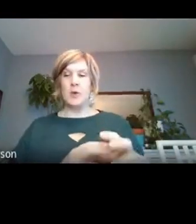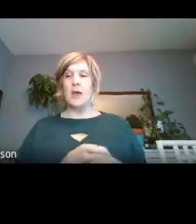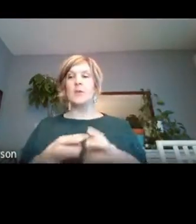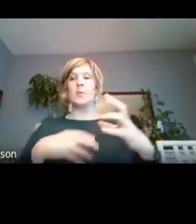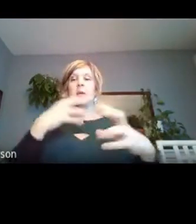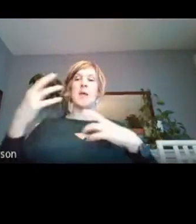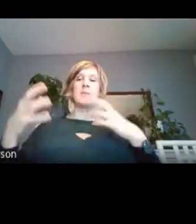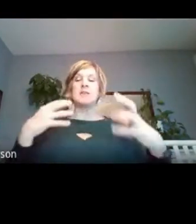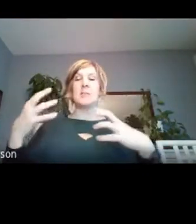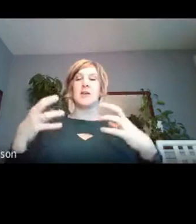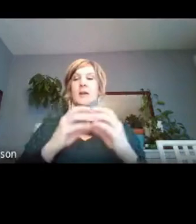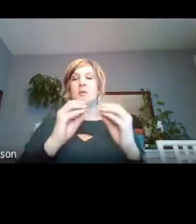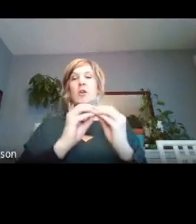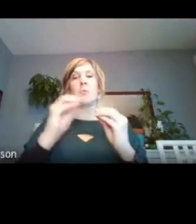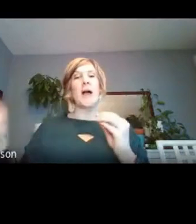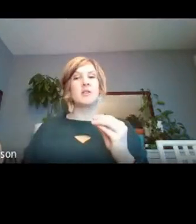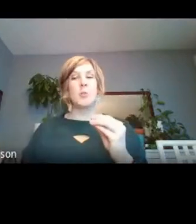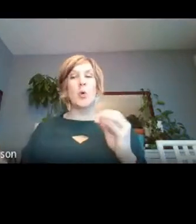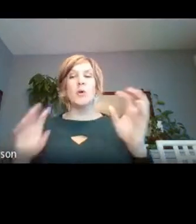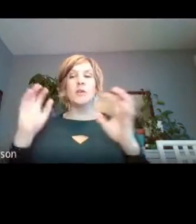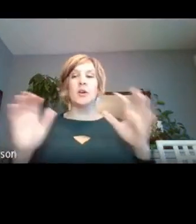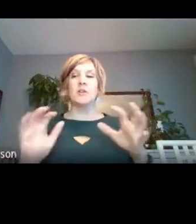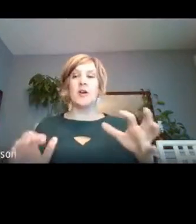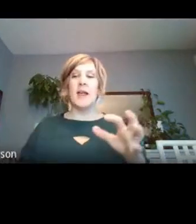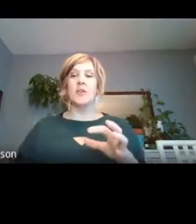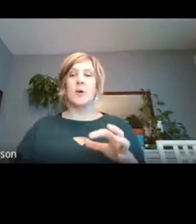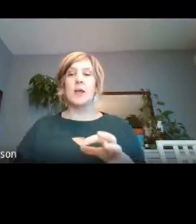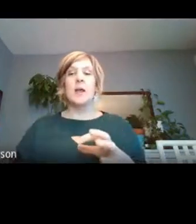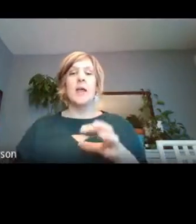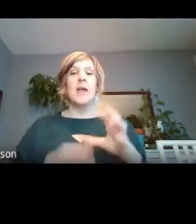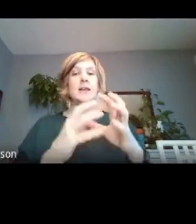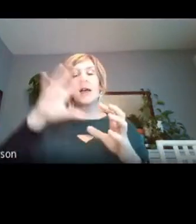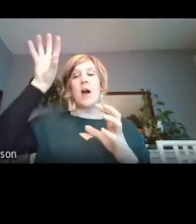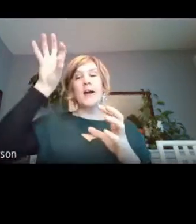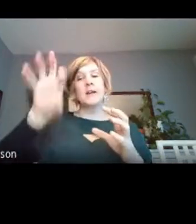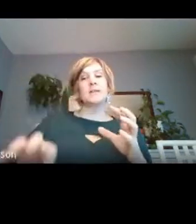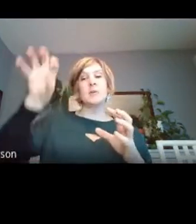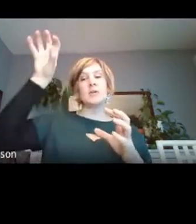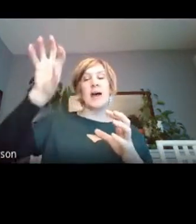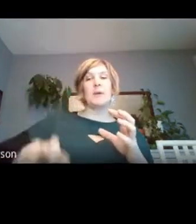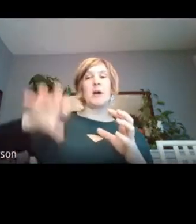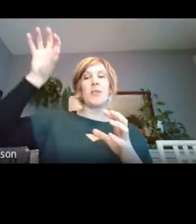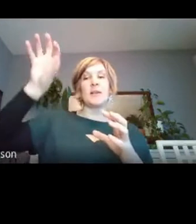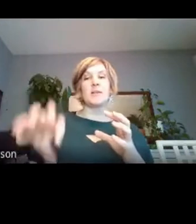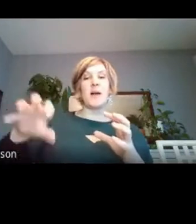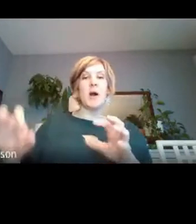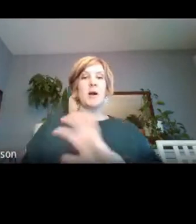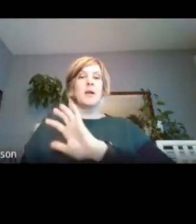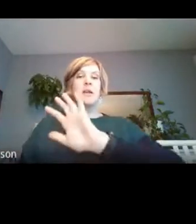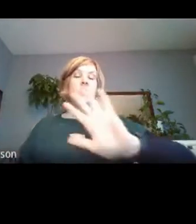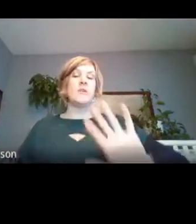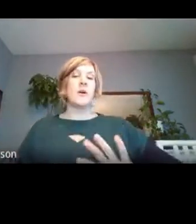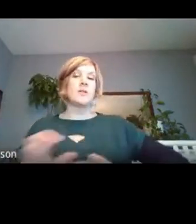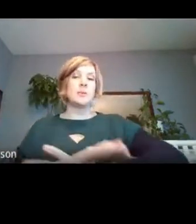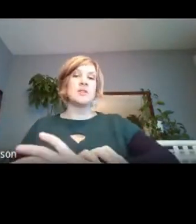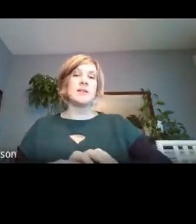okay so i'm going to maybe see my friends are going to go back to the polls and they're going to start answering it and again i can see what's happening on that sidebar